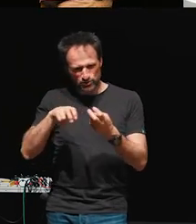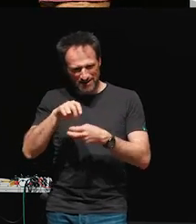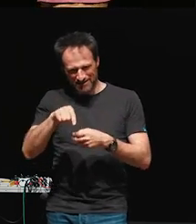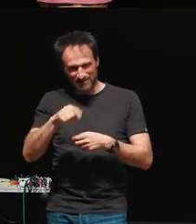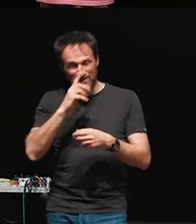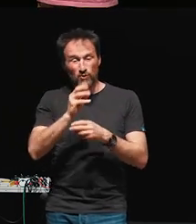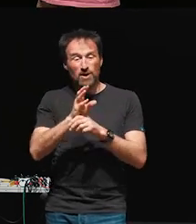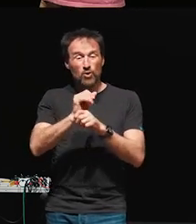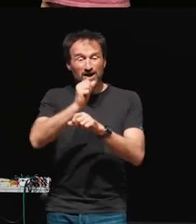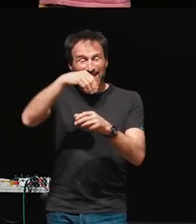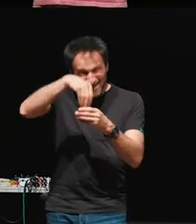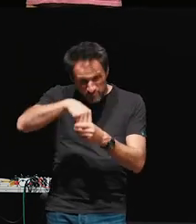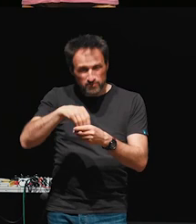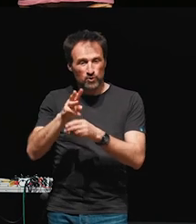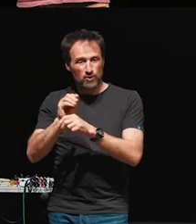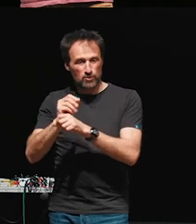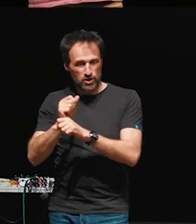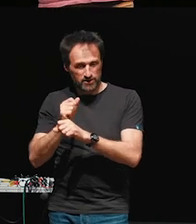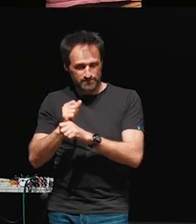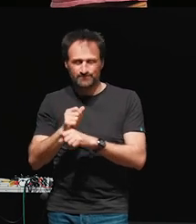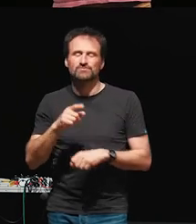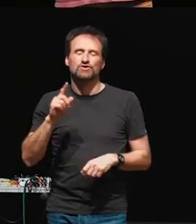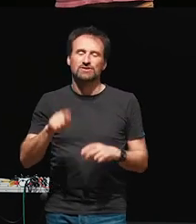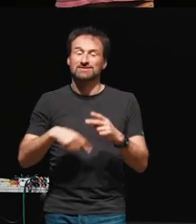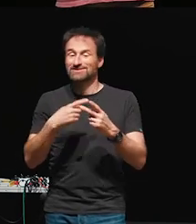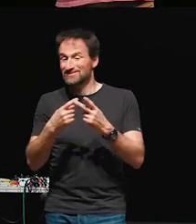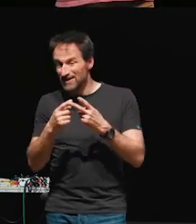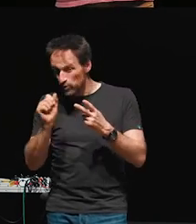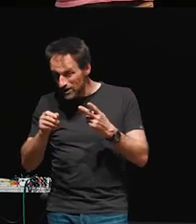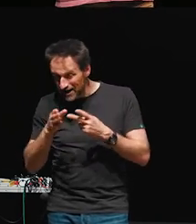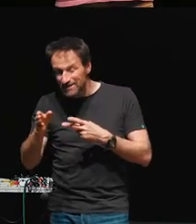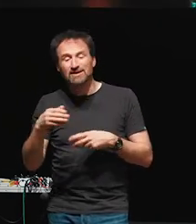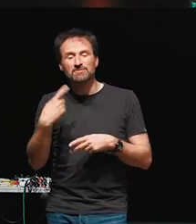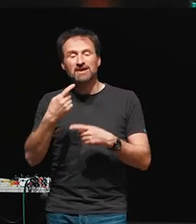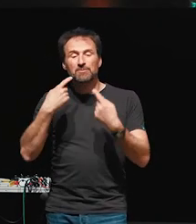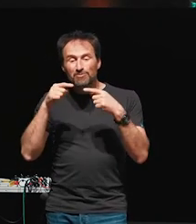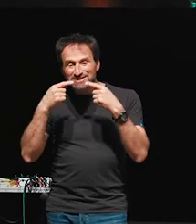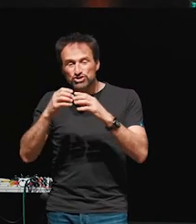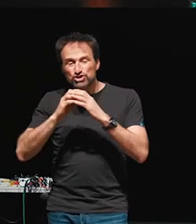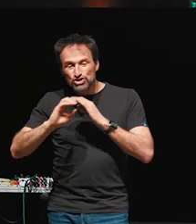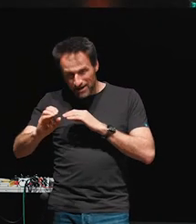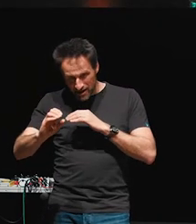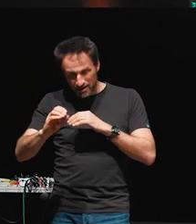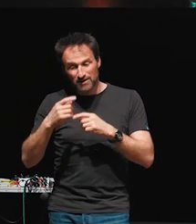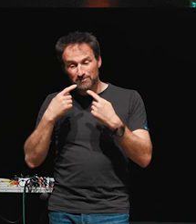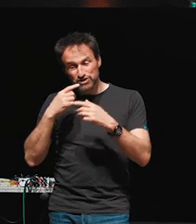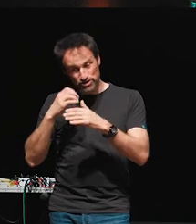employ. And that is to actually use what's known as the message channel. A message channel consists of two message